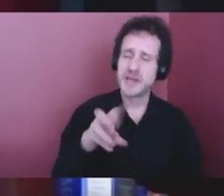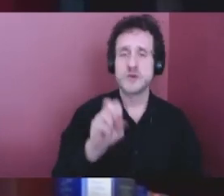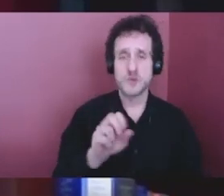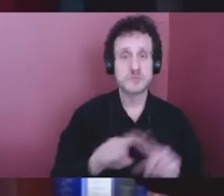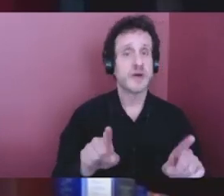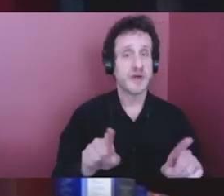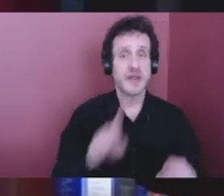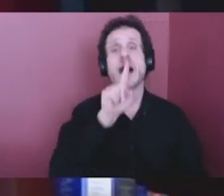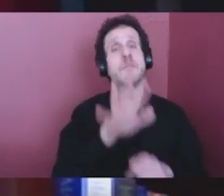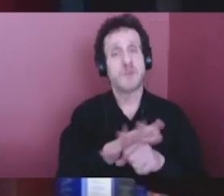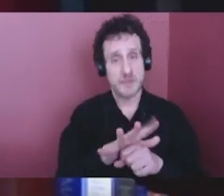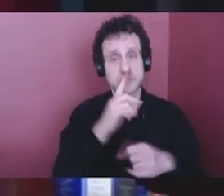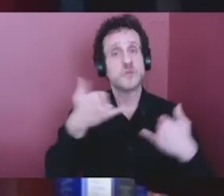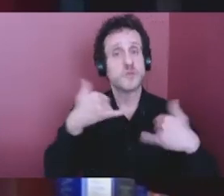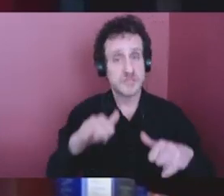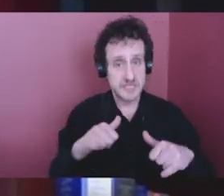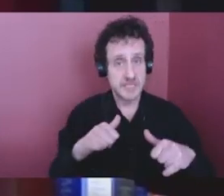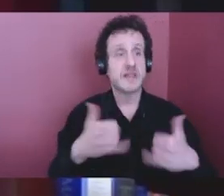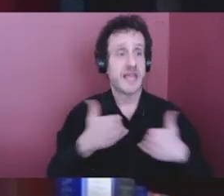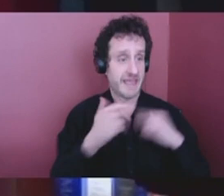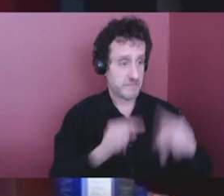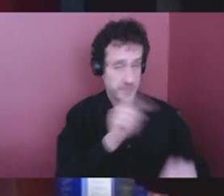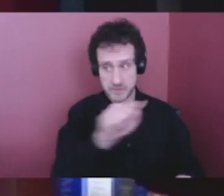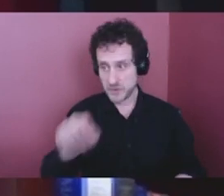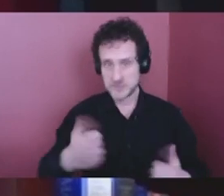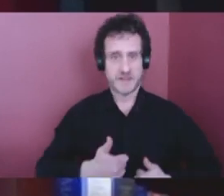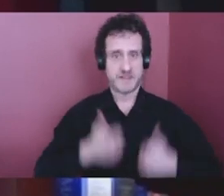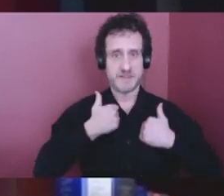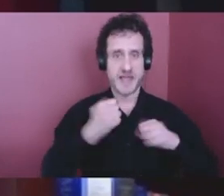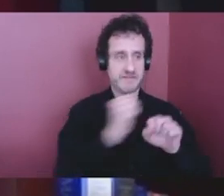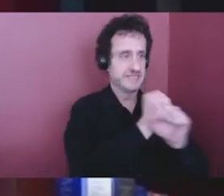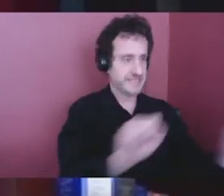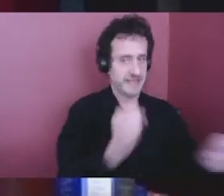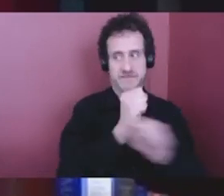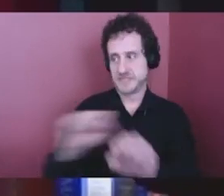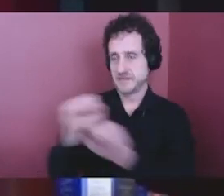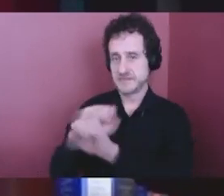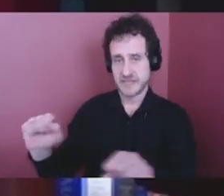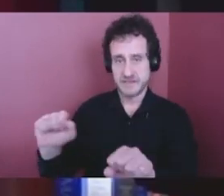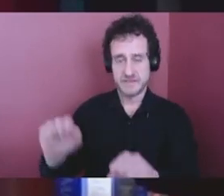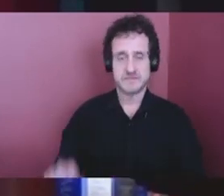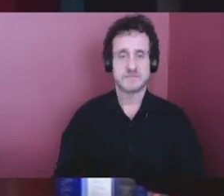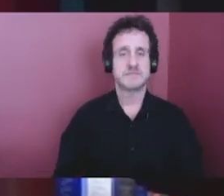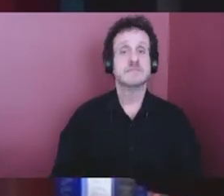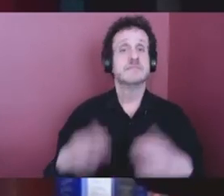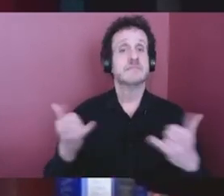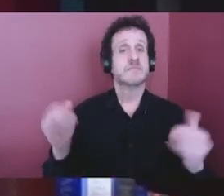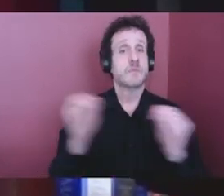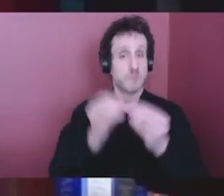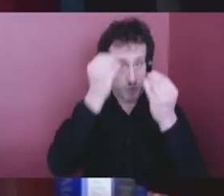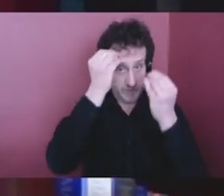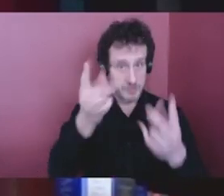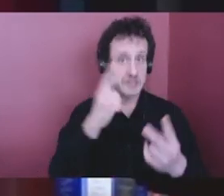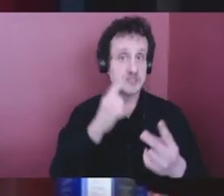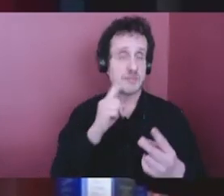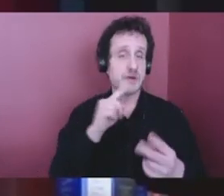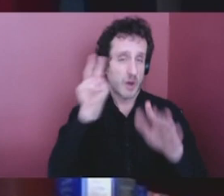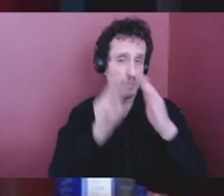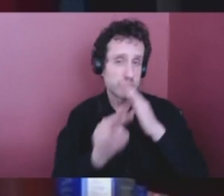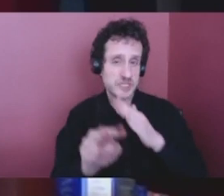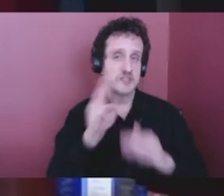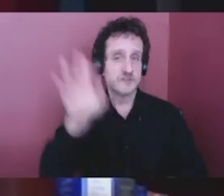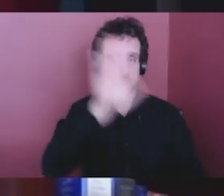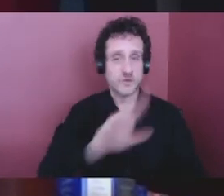saving lives. A couple of other notes on our statewide projections. You'll recall that the